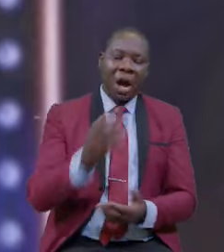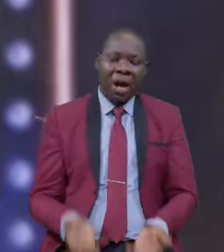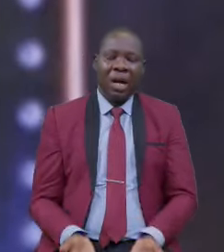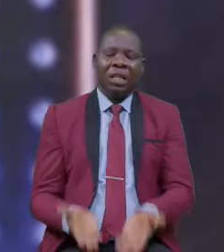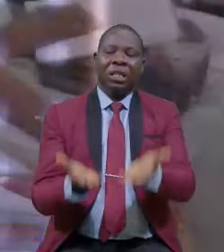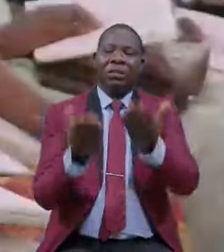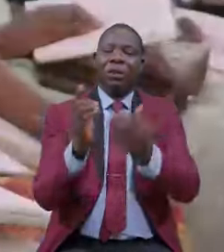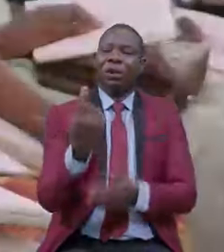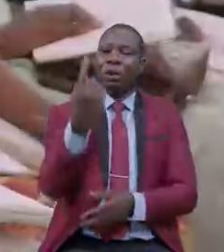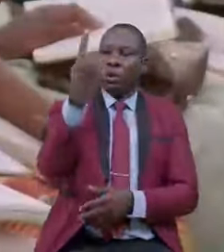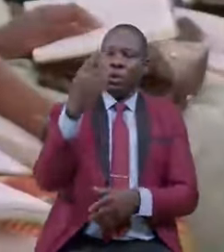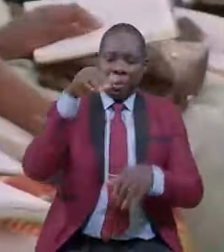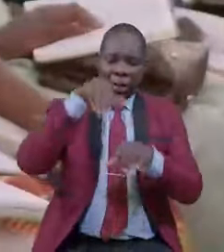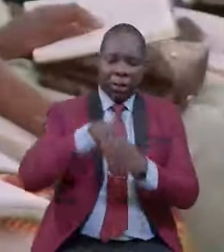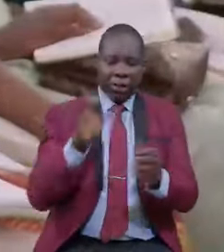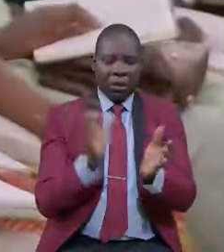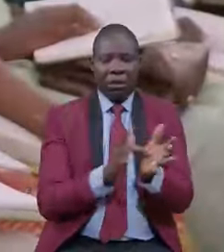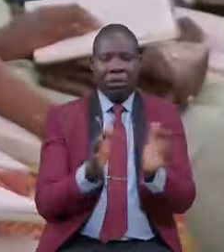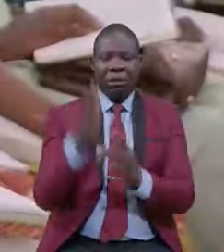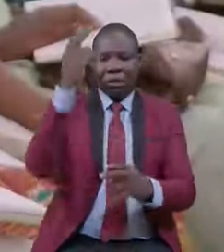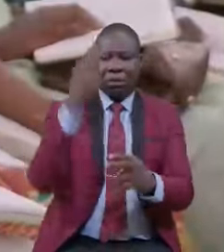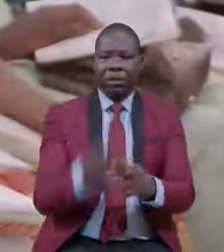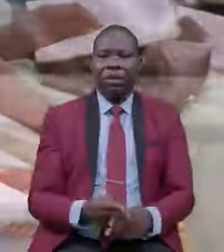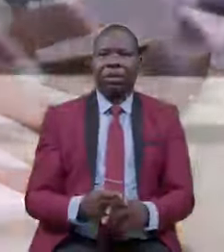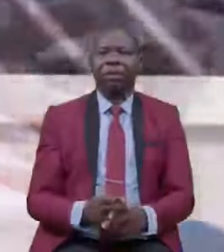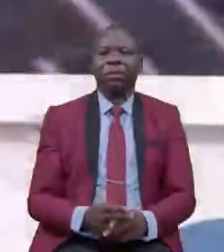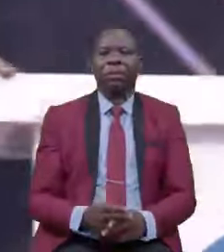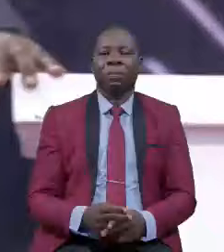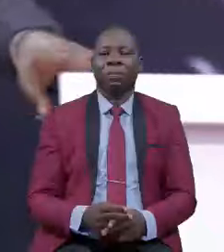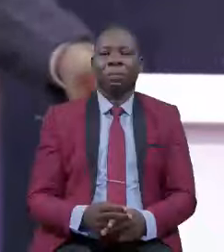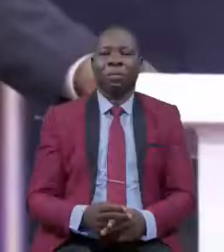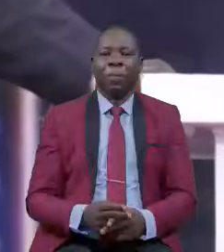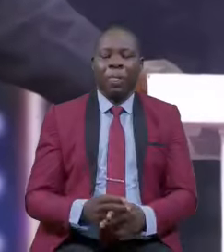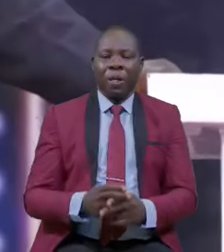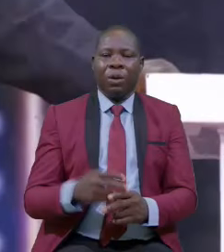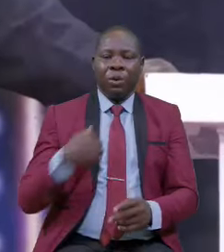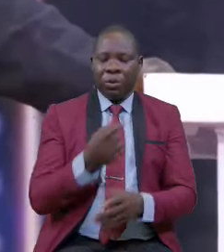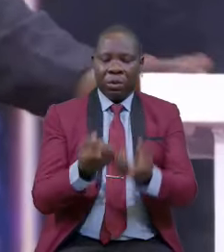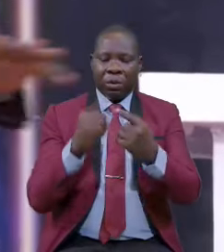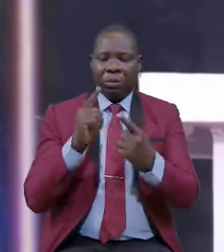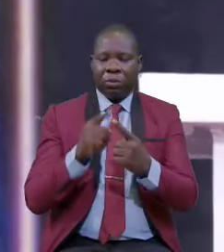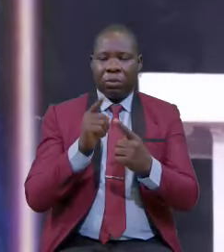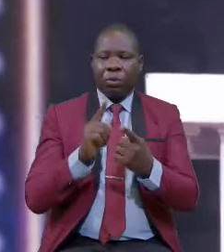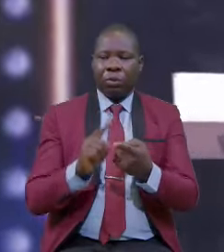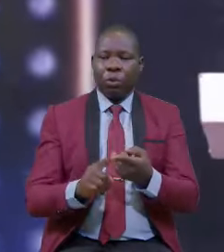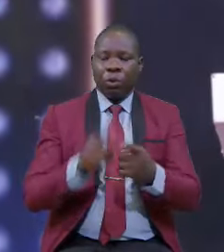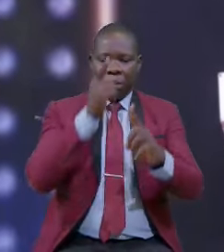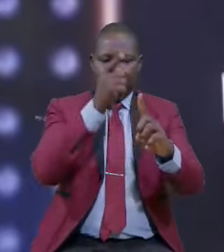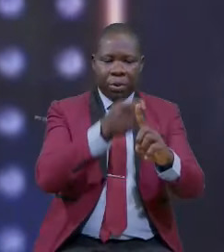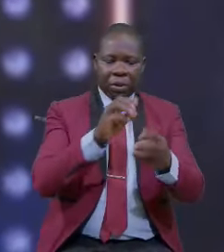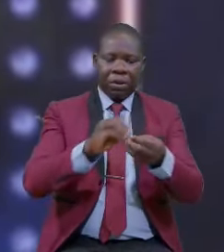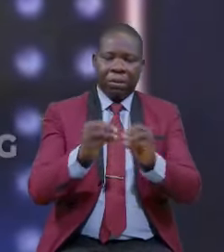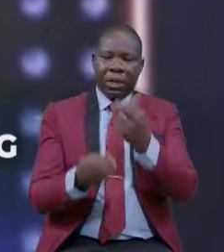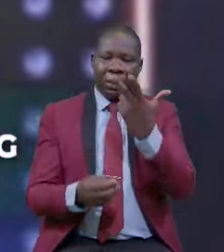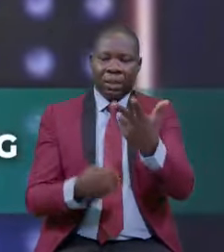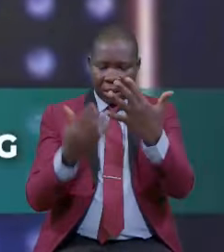in Jesus' name. We come to number three now. It's still the Bible,